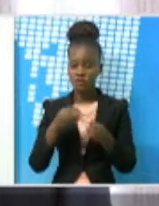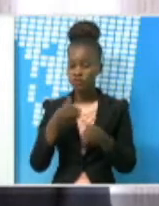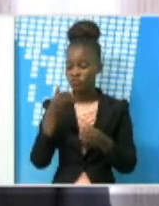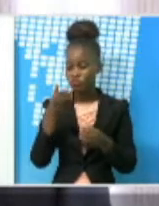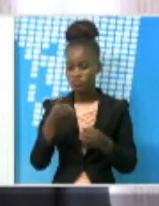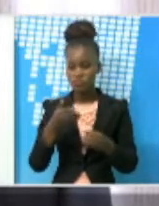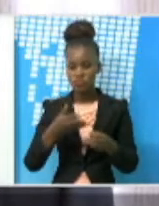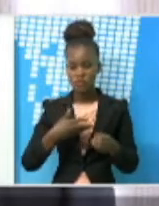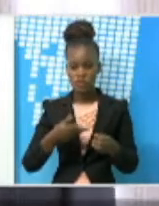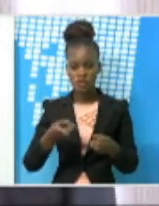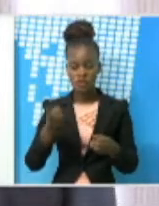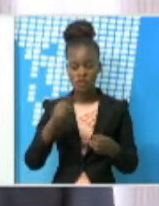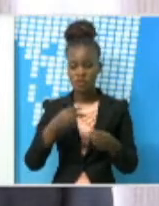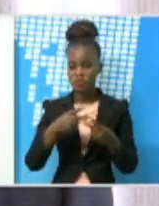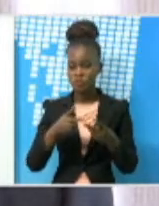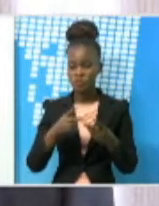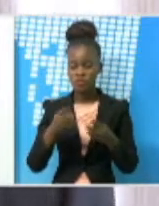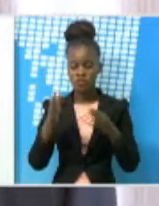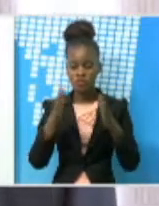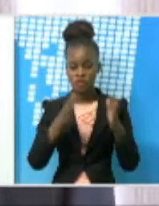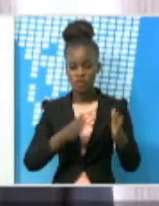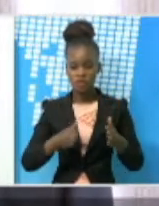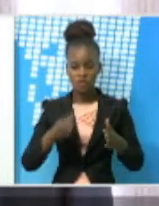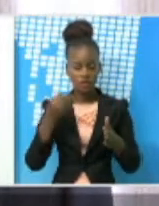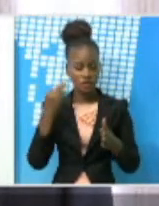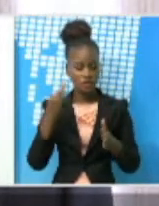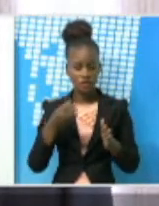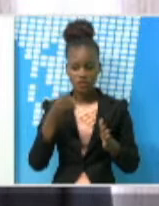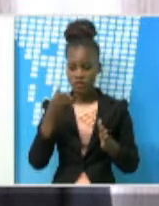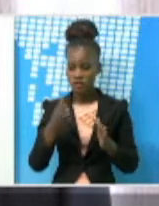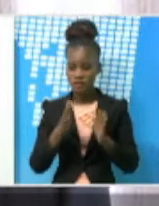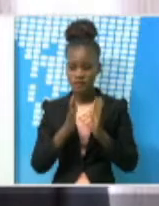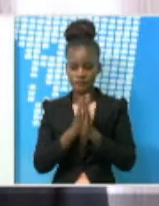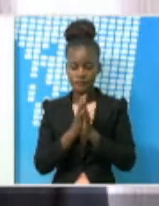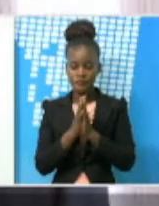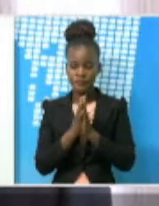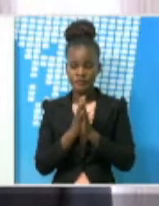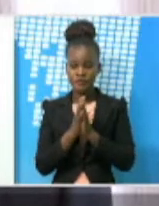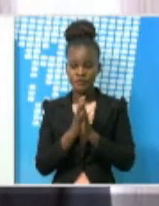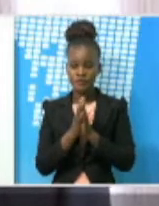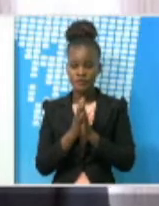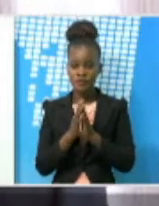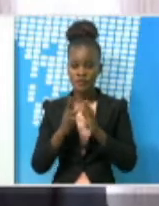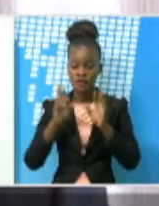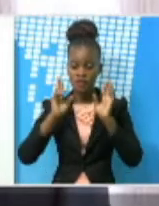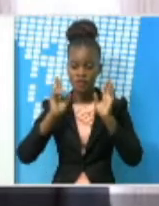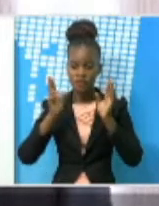have started the process of requisition, and we have already,